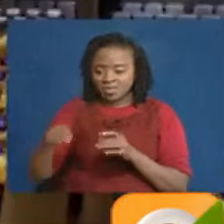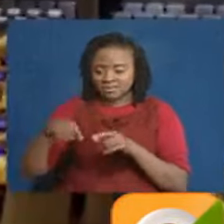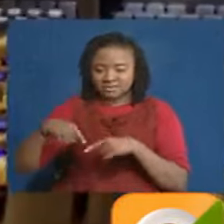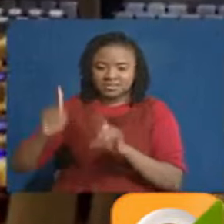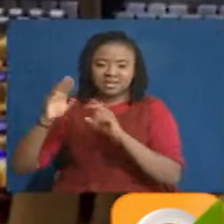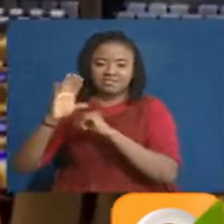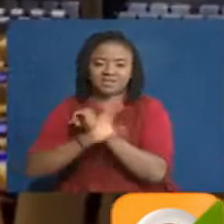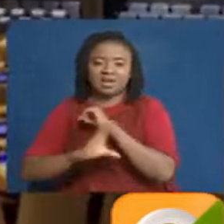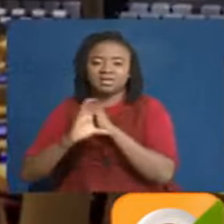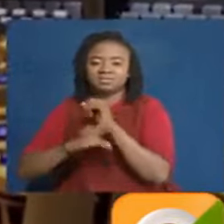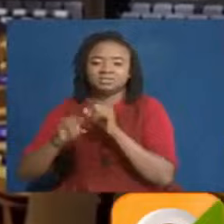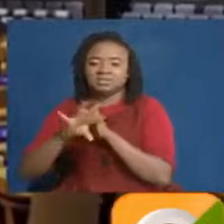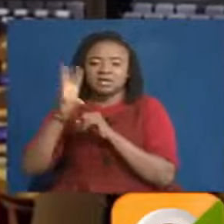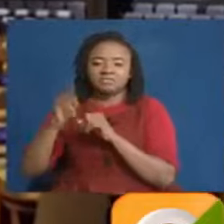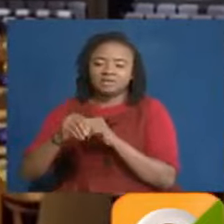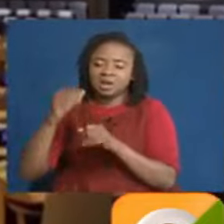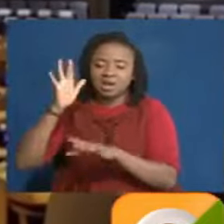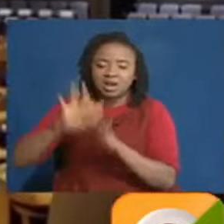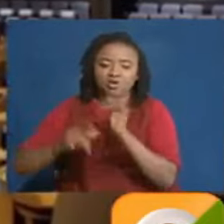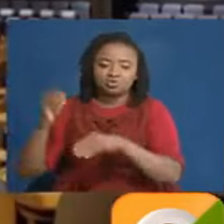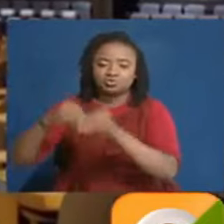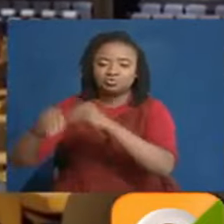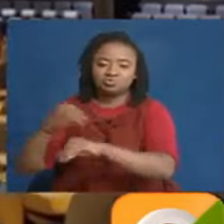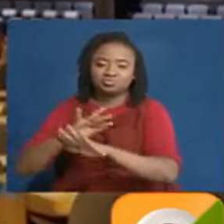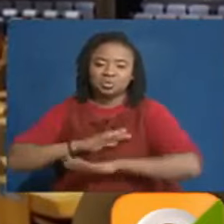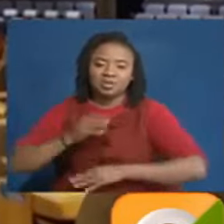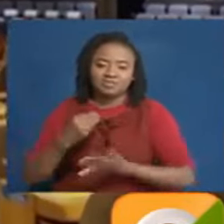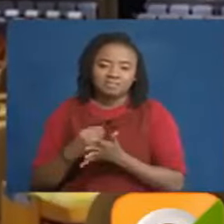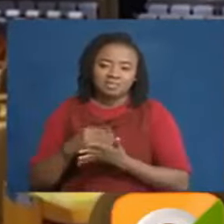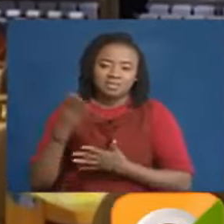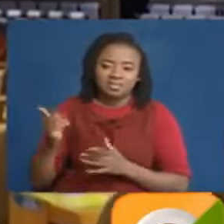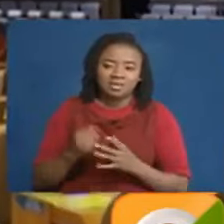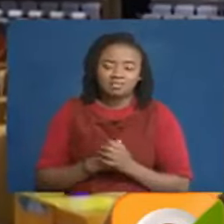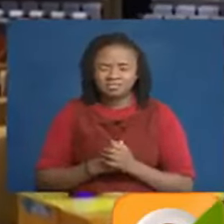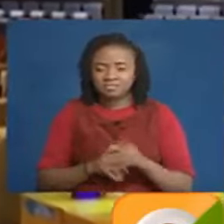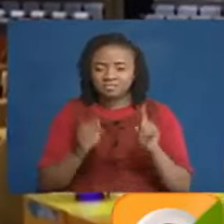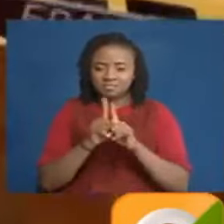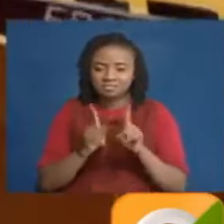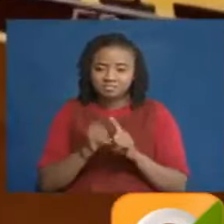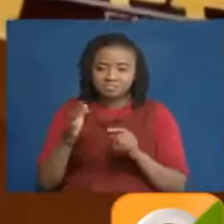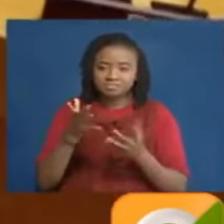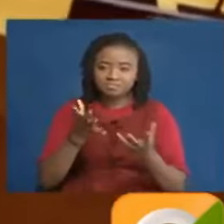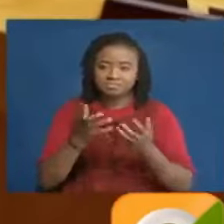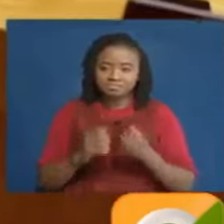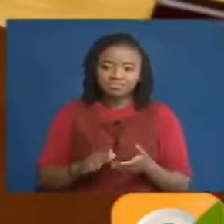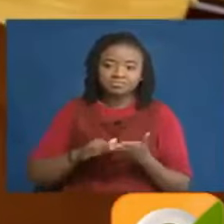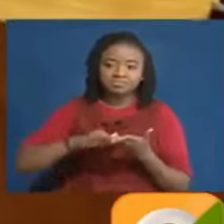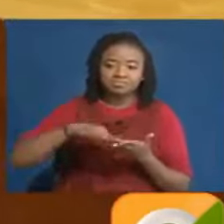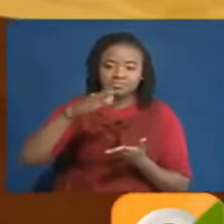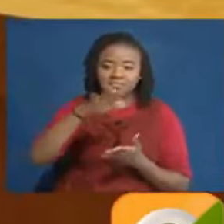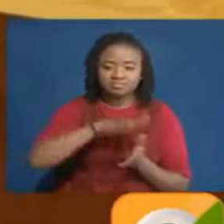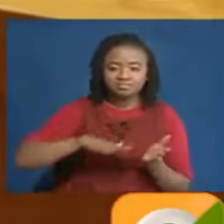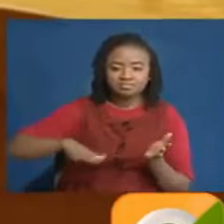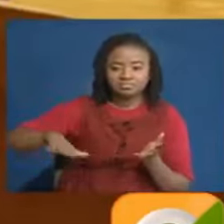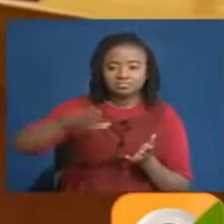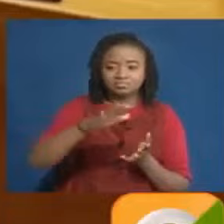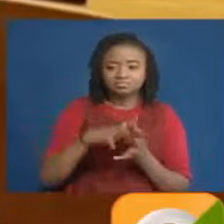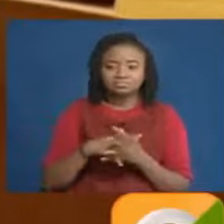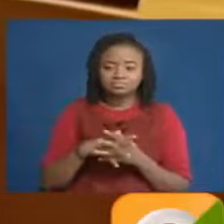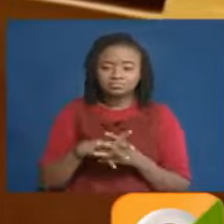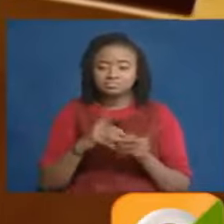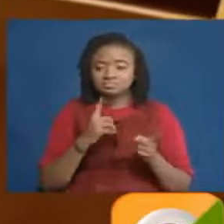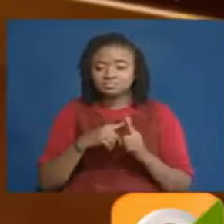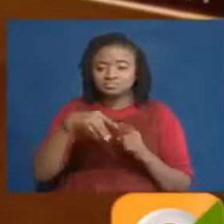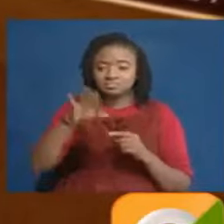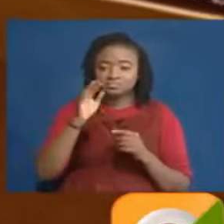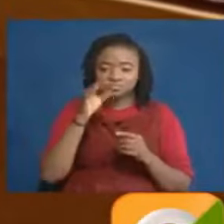And even as African member states agitate for an opening up of the democratic space at the UN Security Council, their record